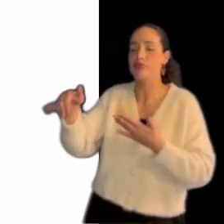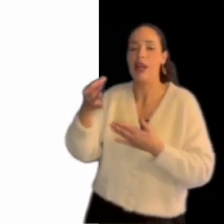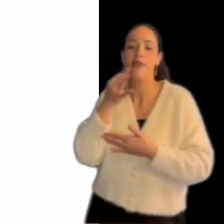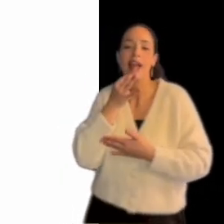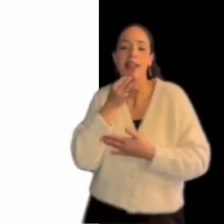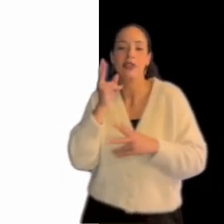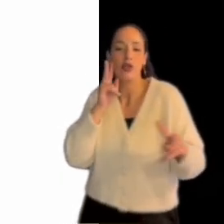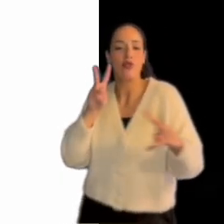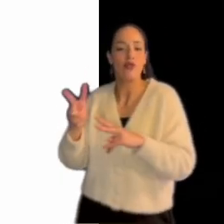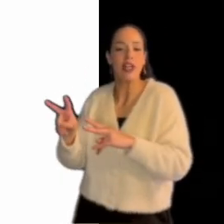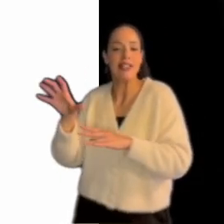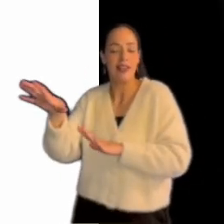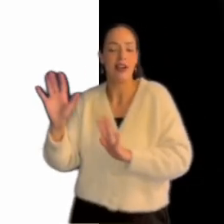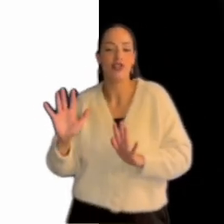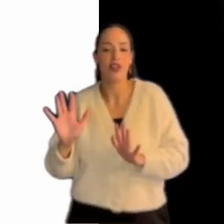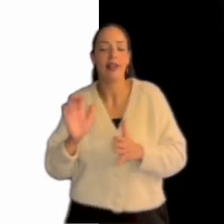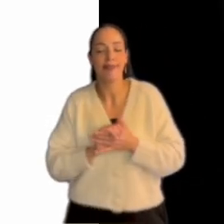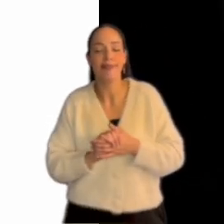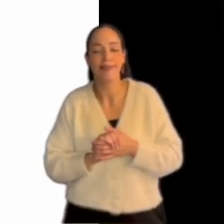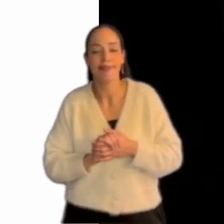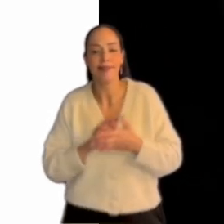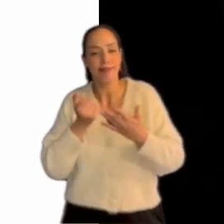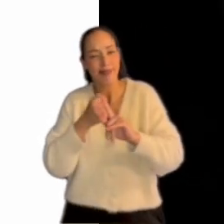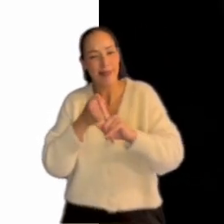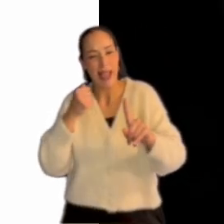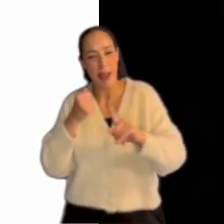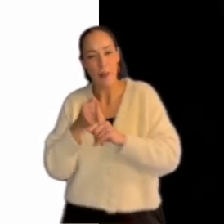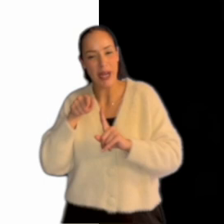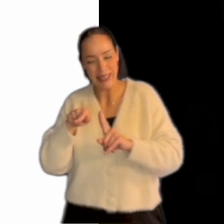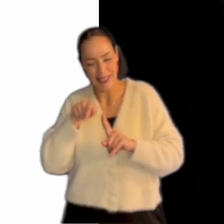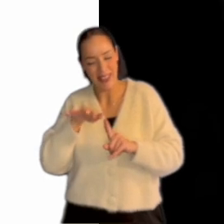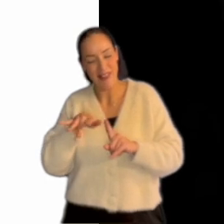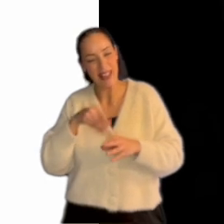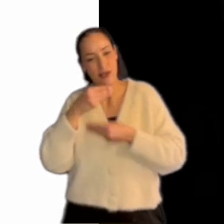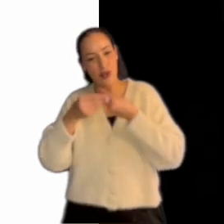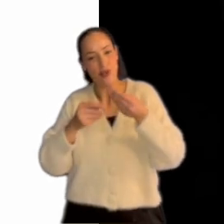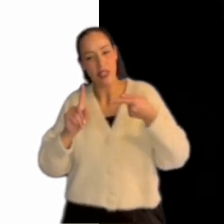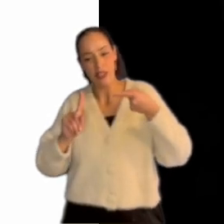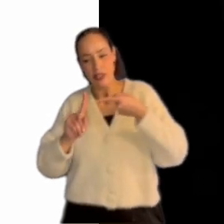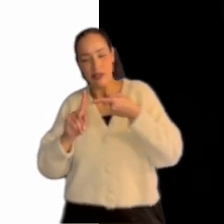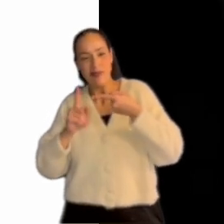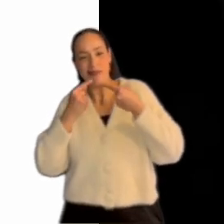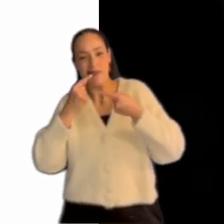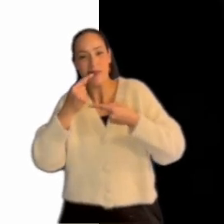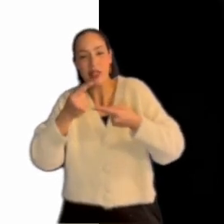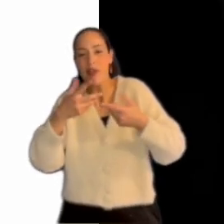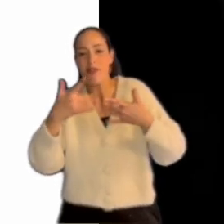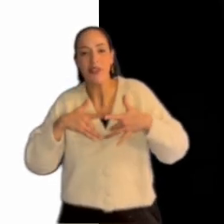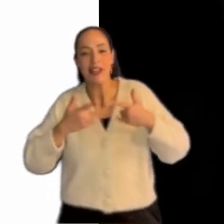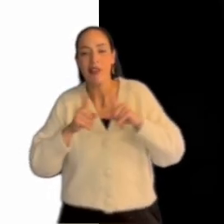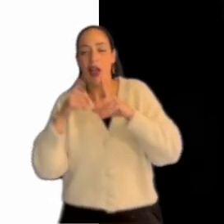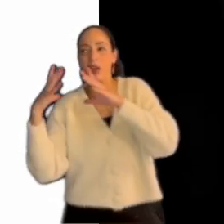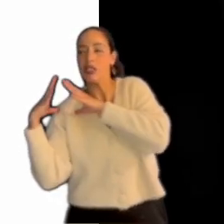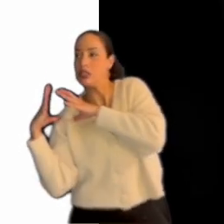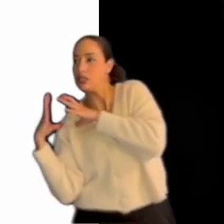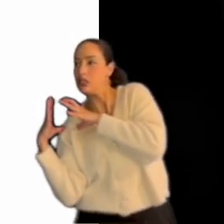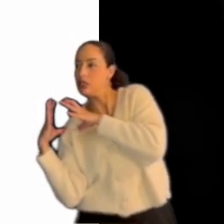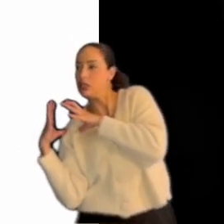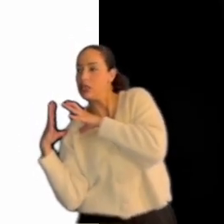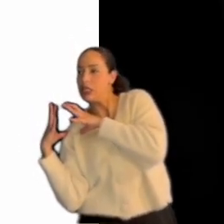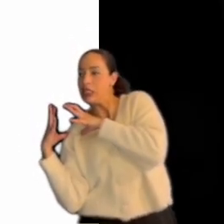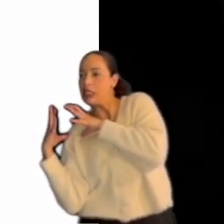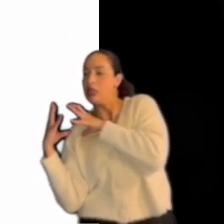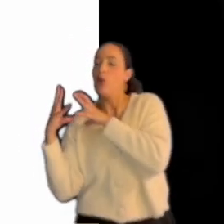Sarah's account, as she explains how it was just like a weight had been lifted off me. I was so determined to get there for him. I just